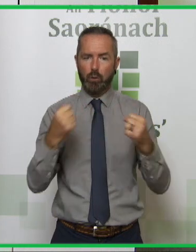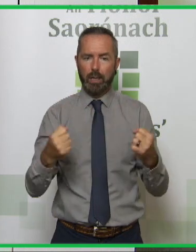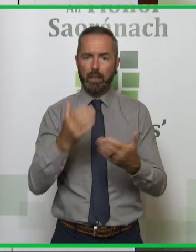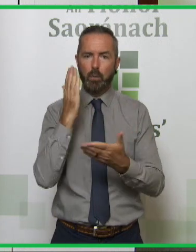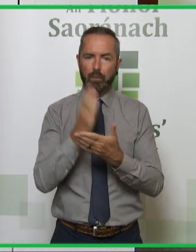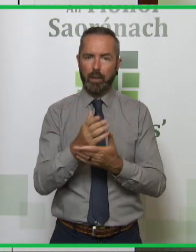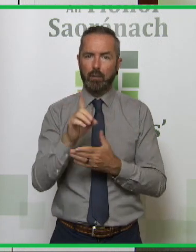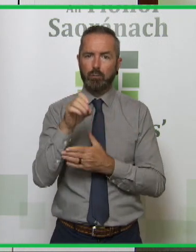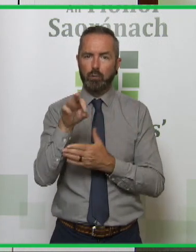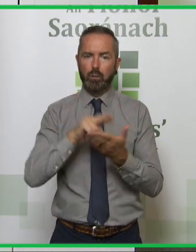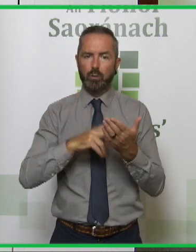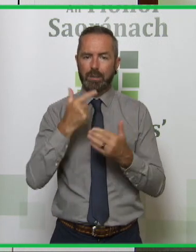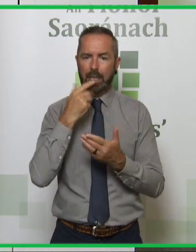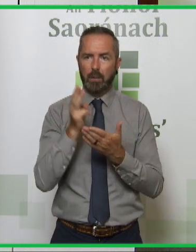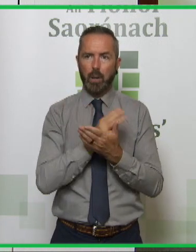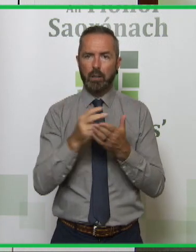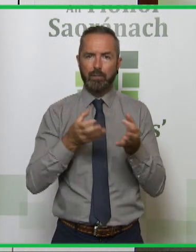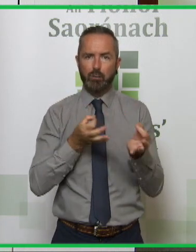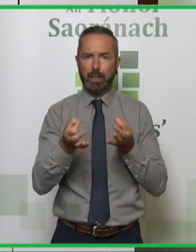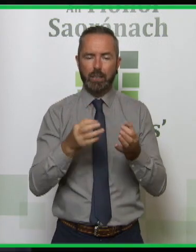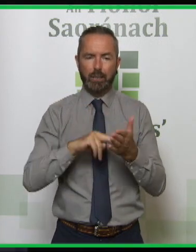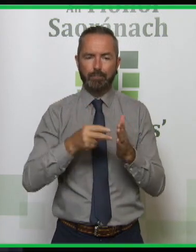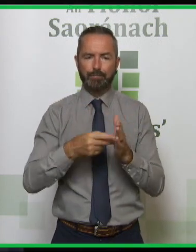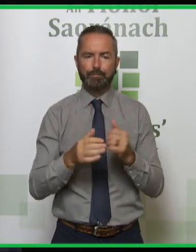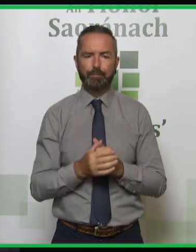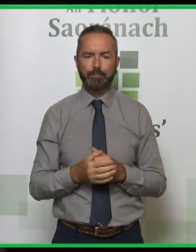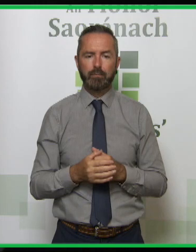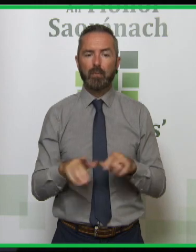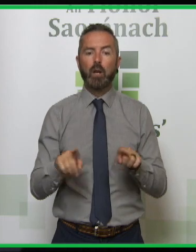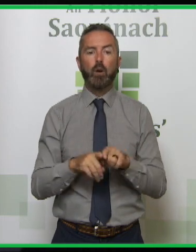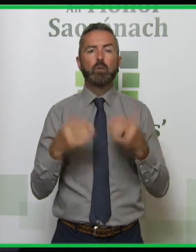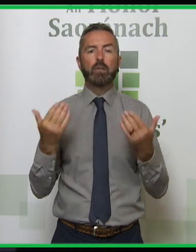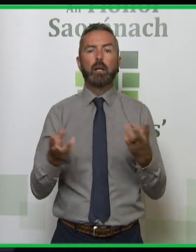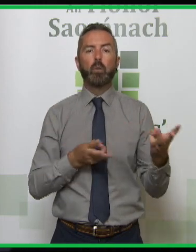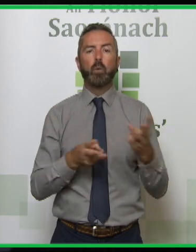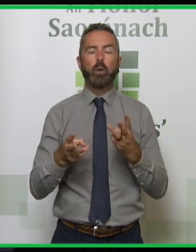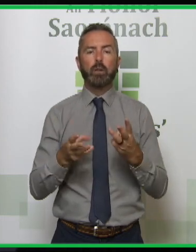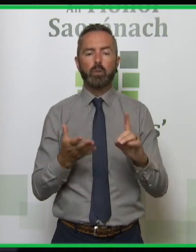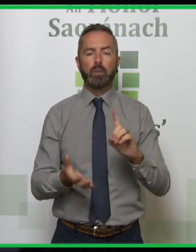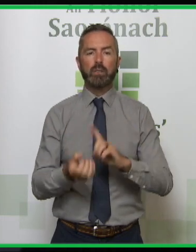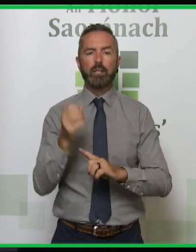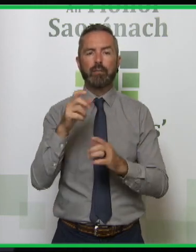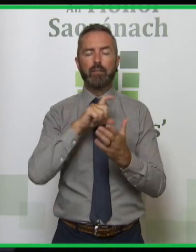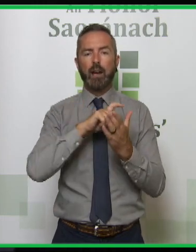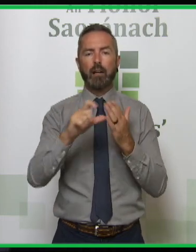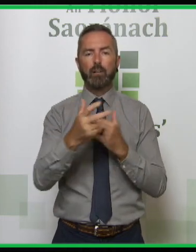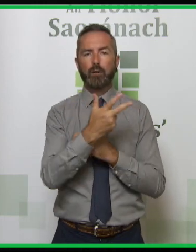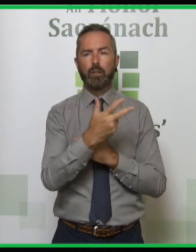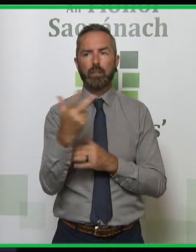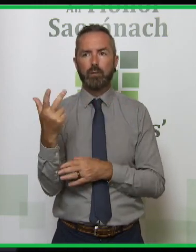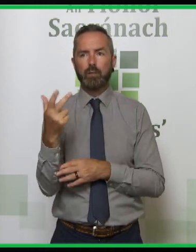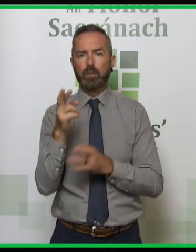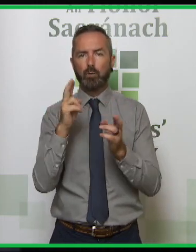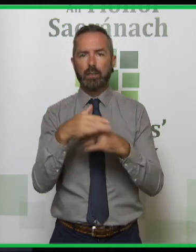second half of the strategy. Under this priority, we are also working to Article 33 of the UN Convention of the Rights of the Child,